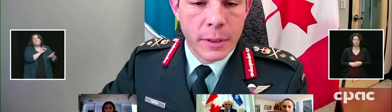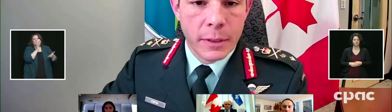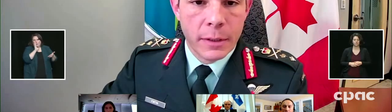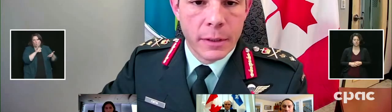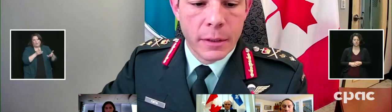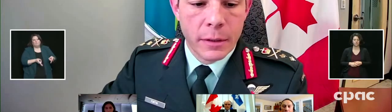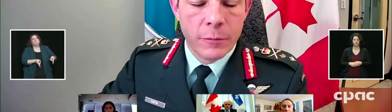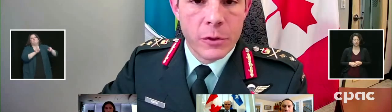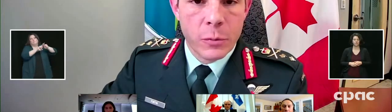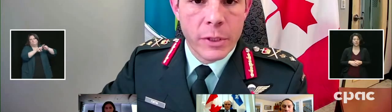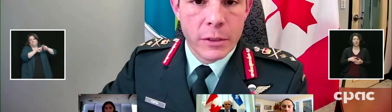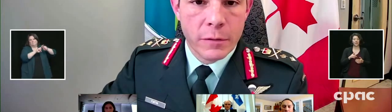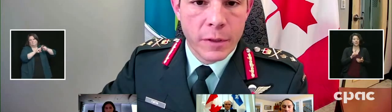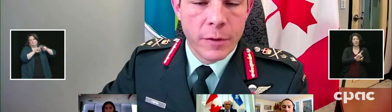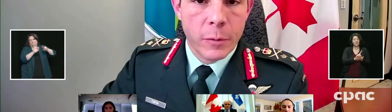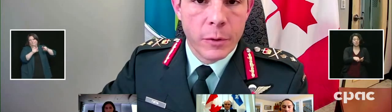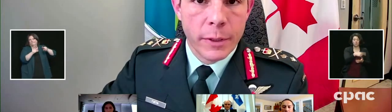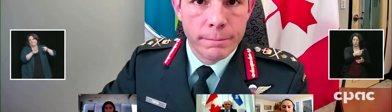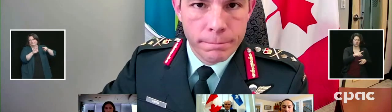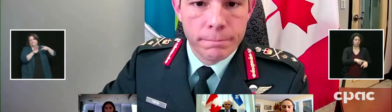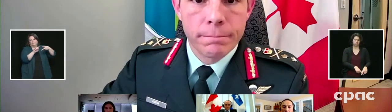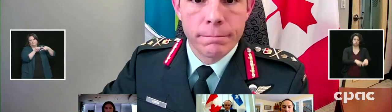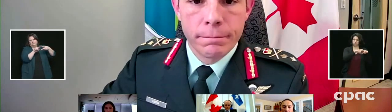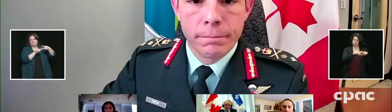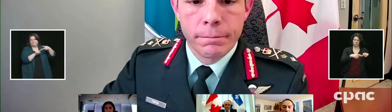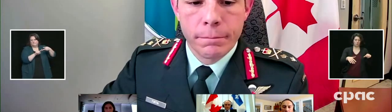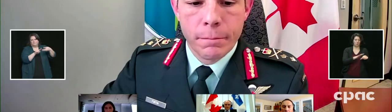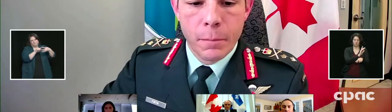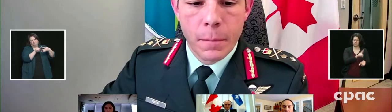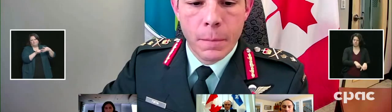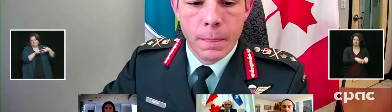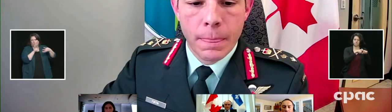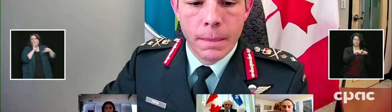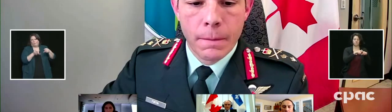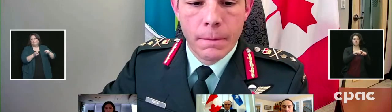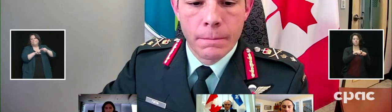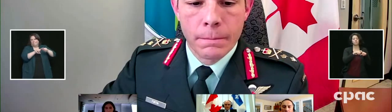up in the first weeks of February.